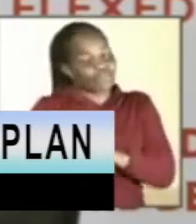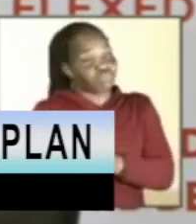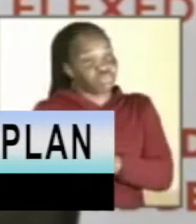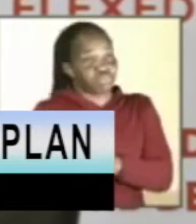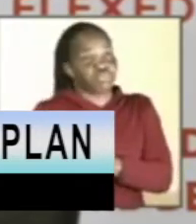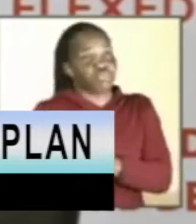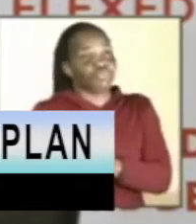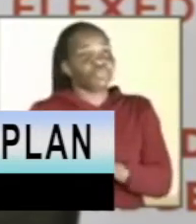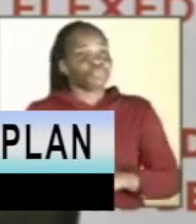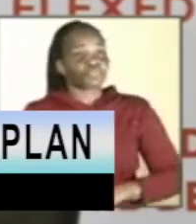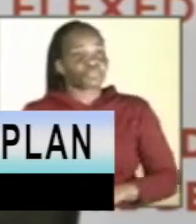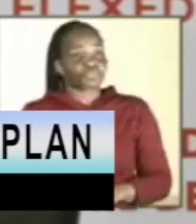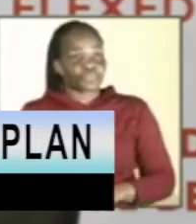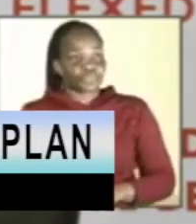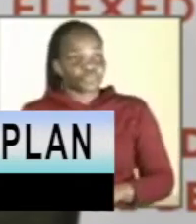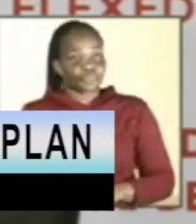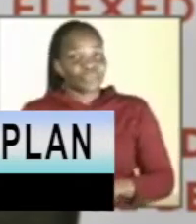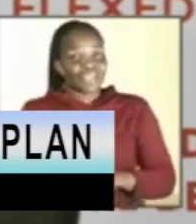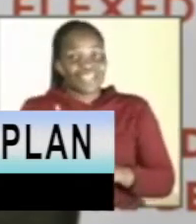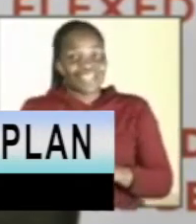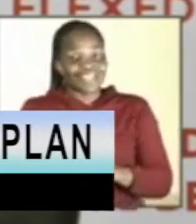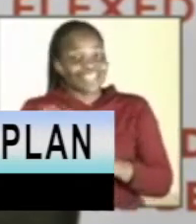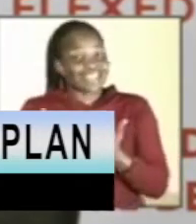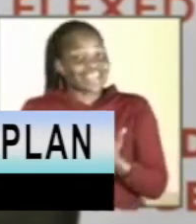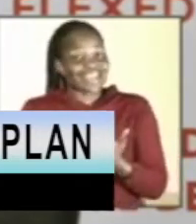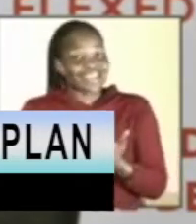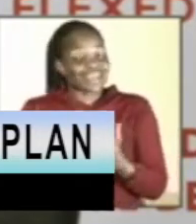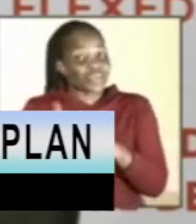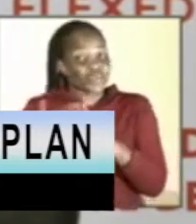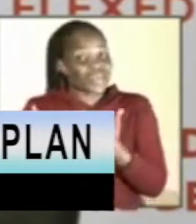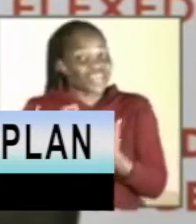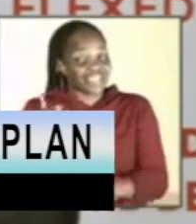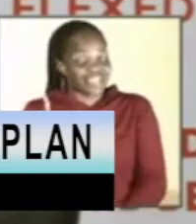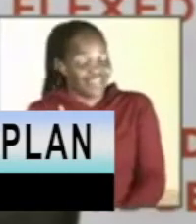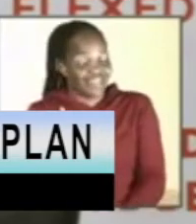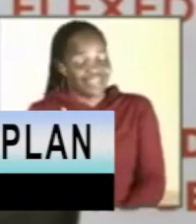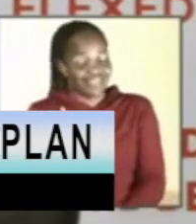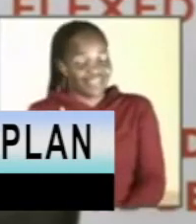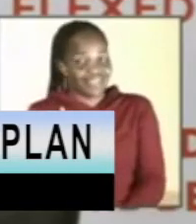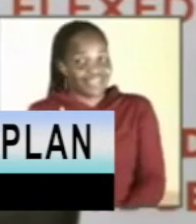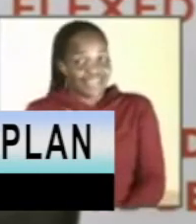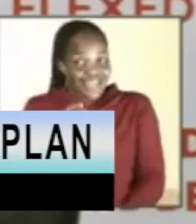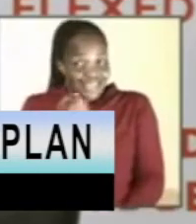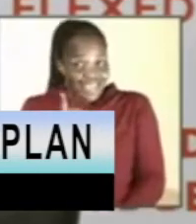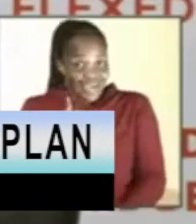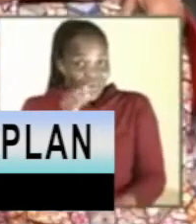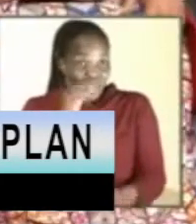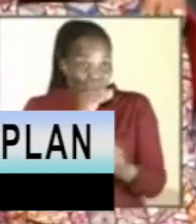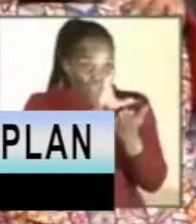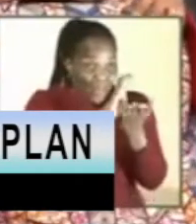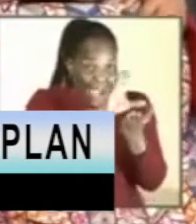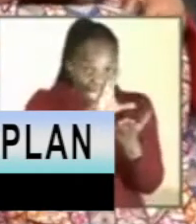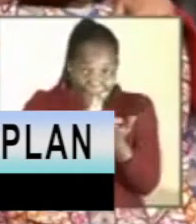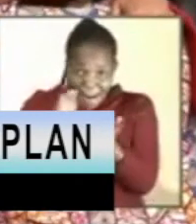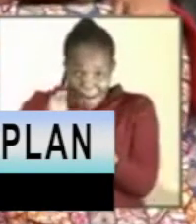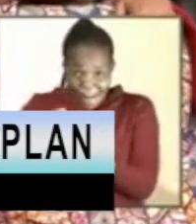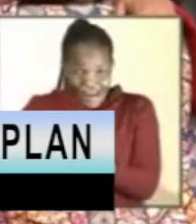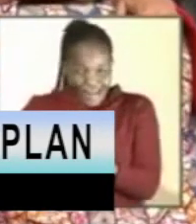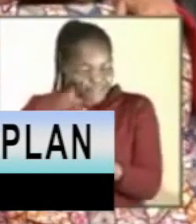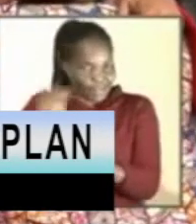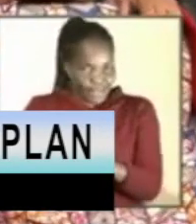good job, because it is not very difficult, very easy for them to distribute food, but they are doing